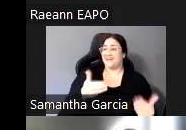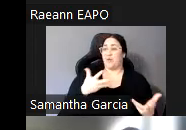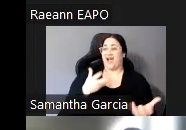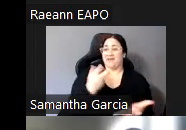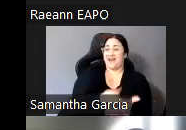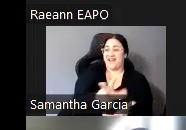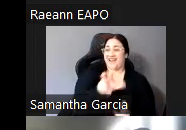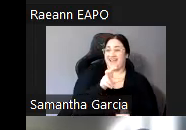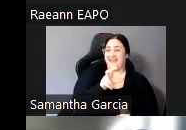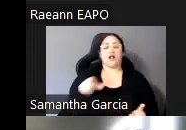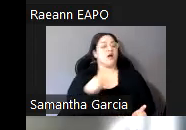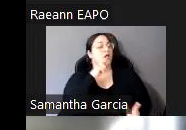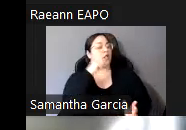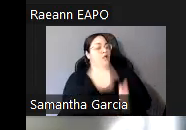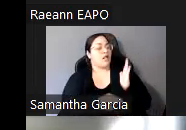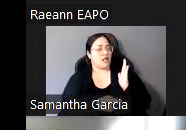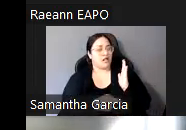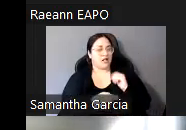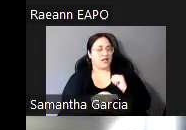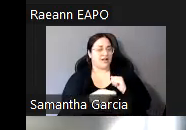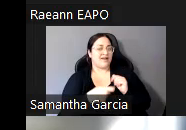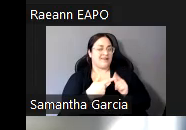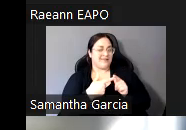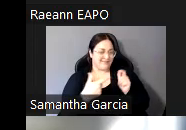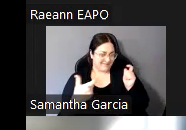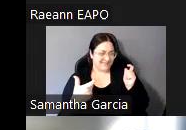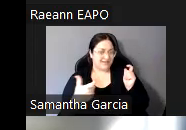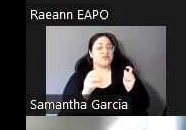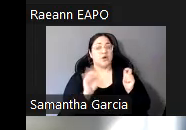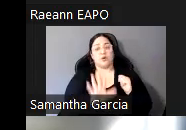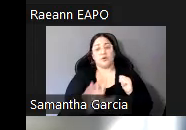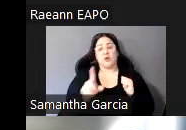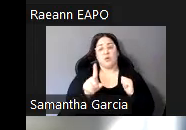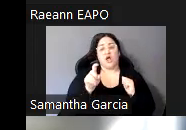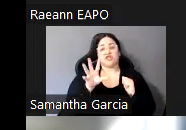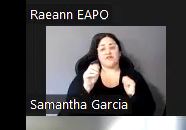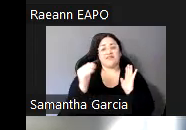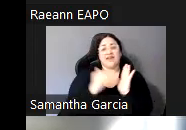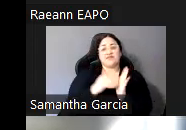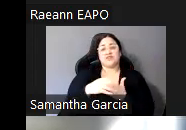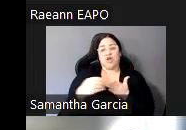thing. And what we're seeing on average is about $150,000 in losses related to this.